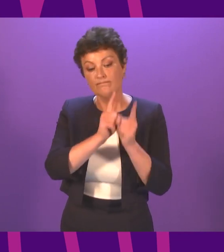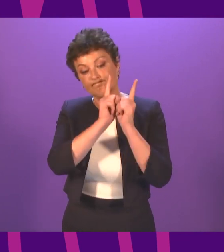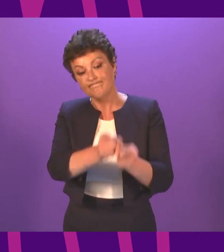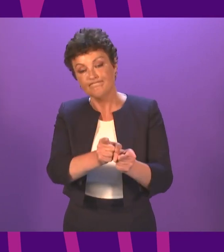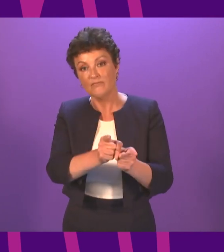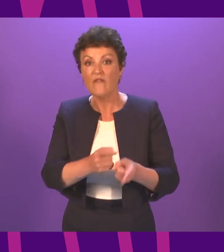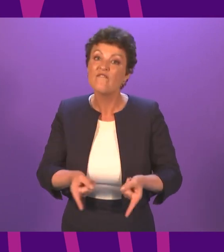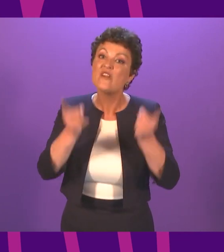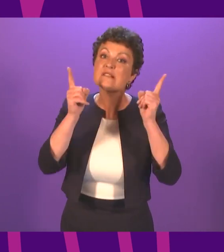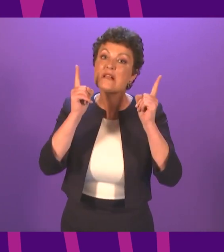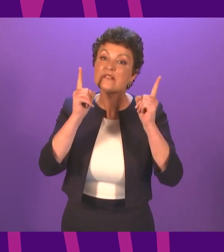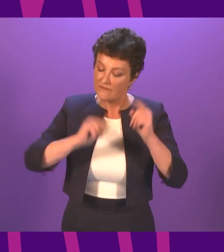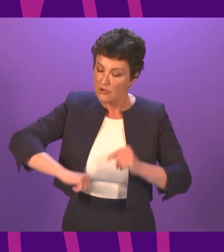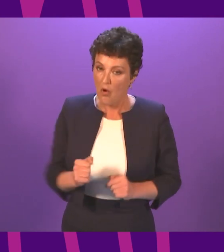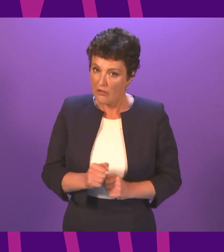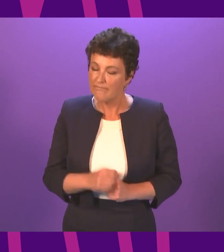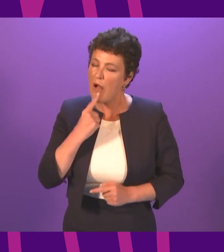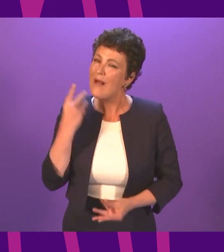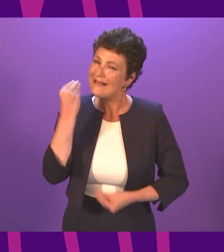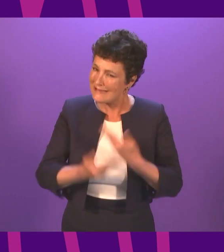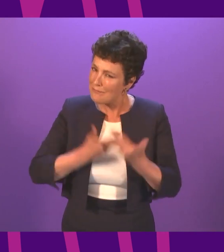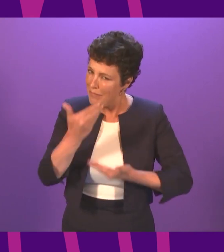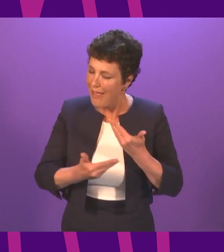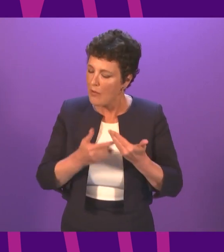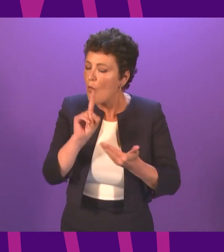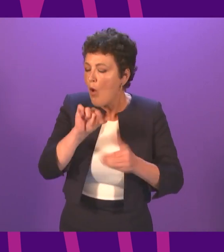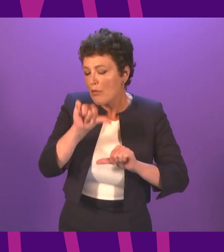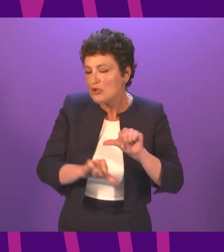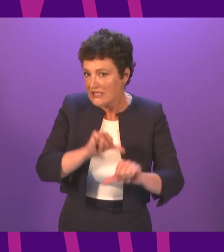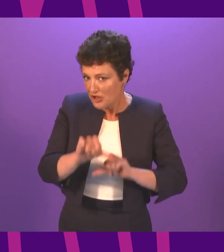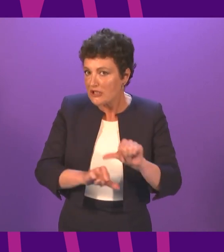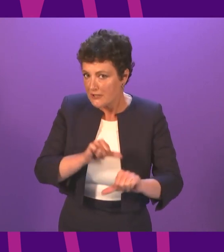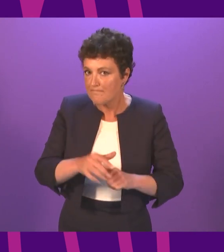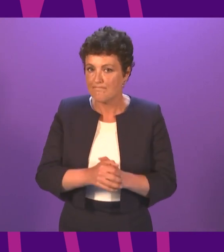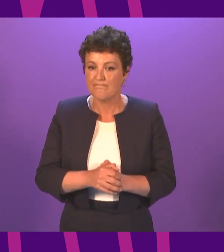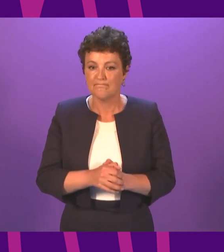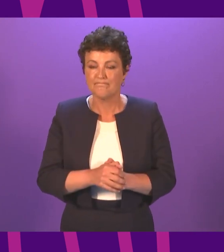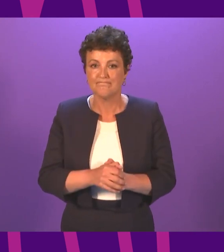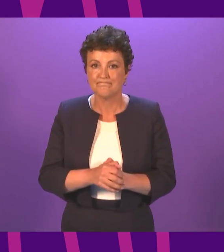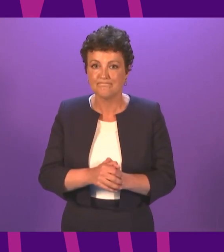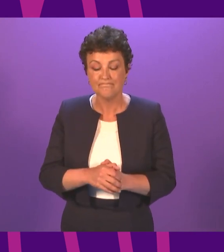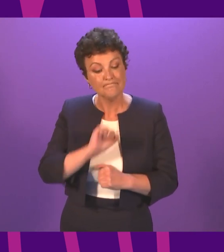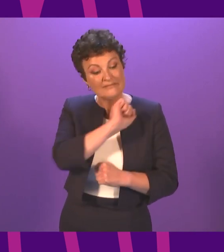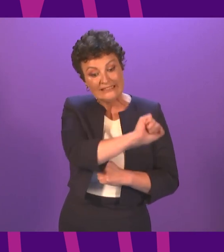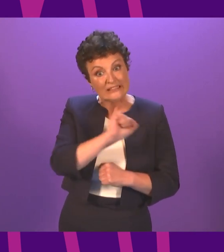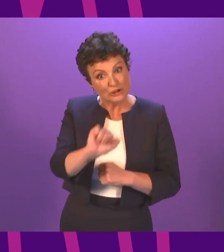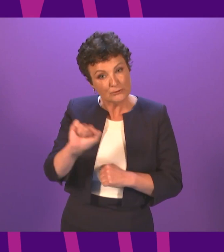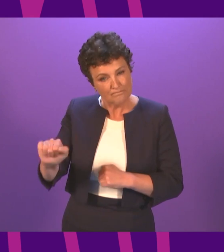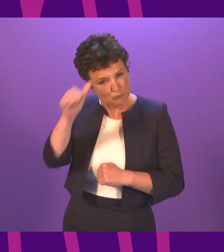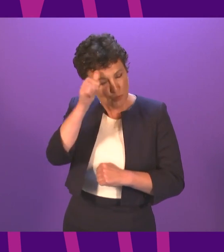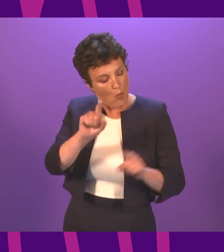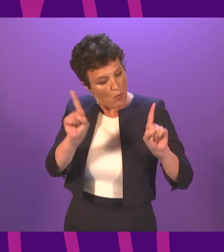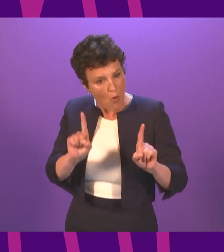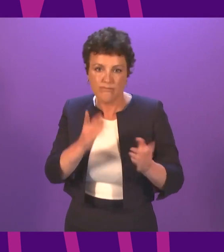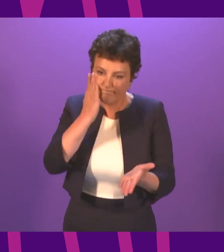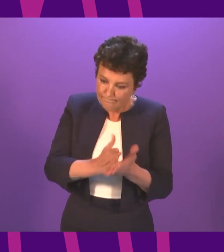Minister. A note explaining the procedures to be followed this afternoon has been placed on each member's desk, and information will